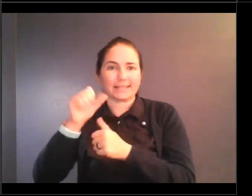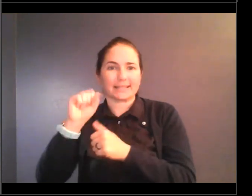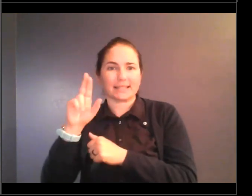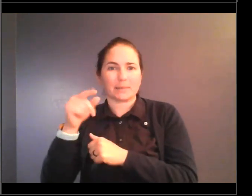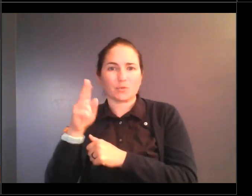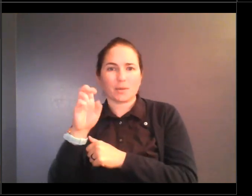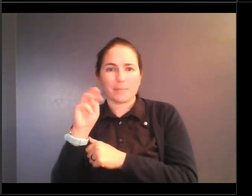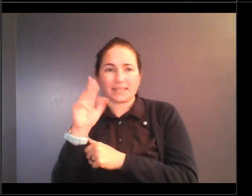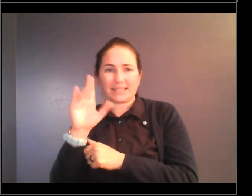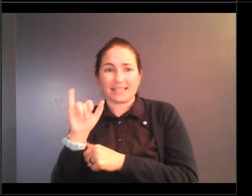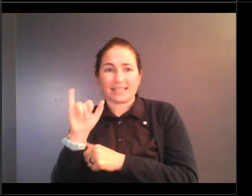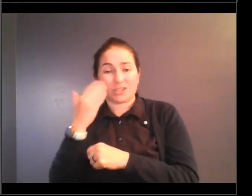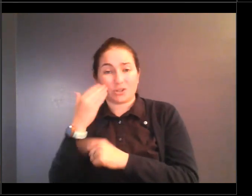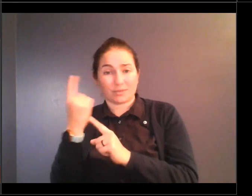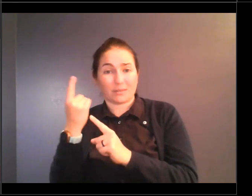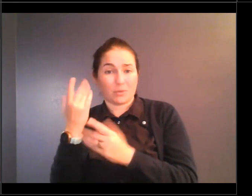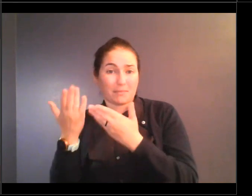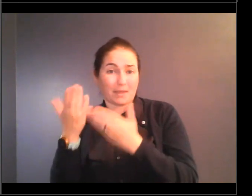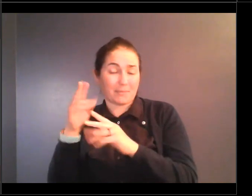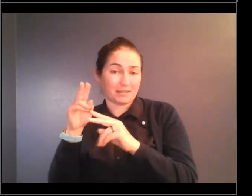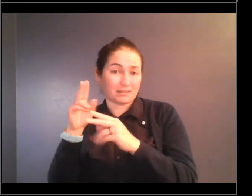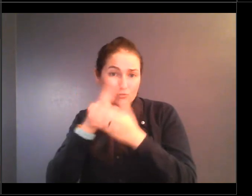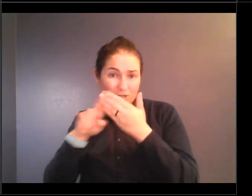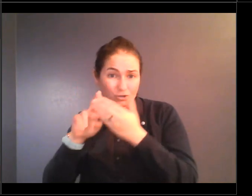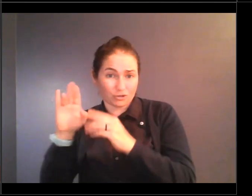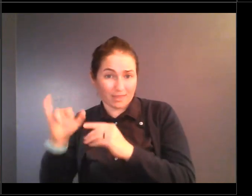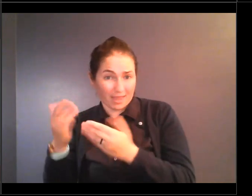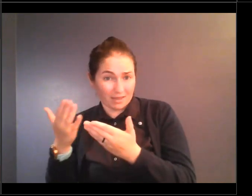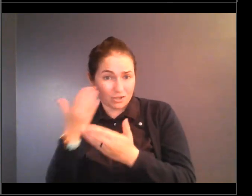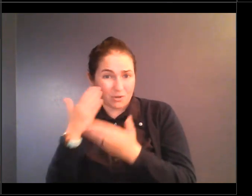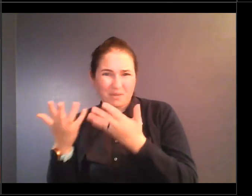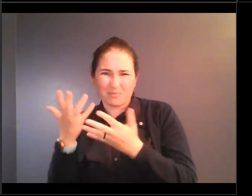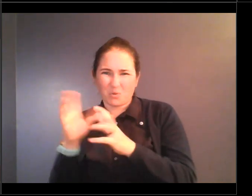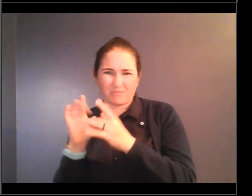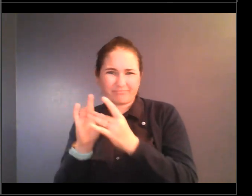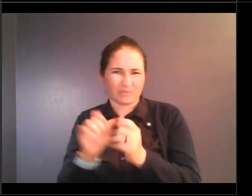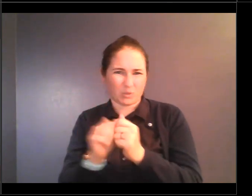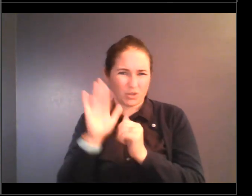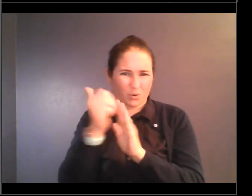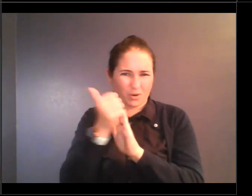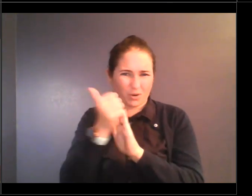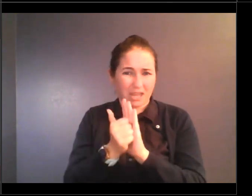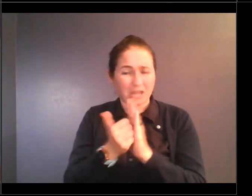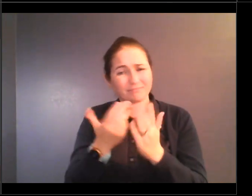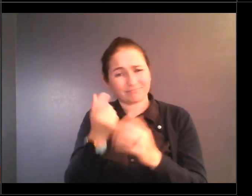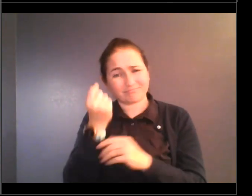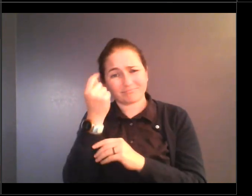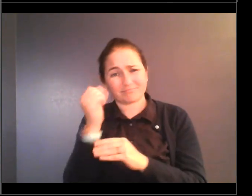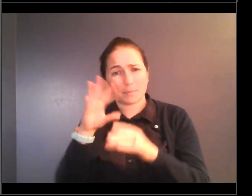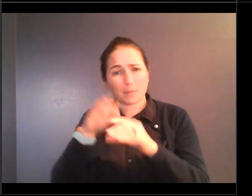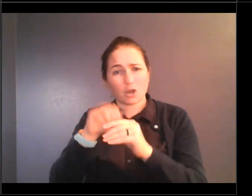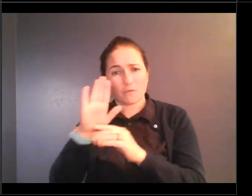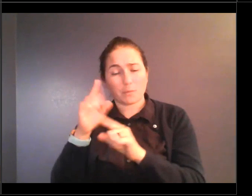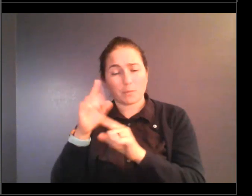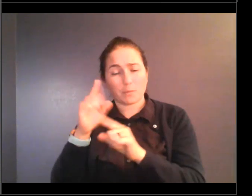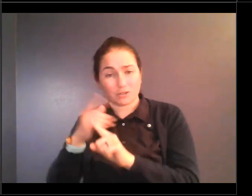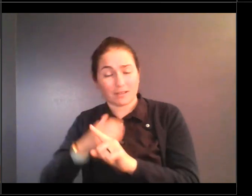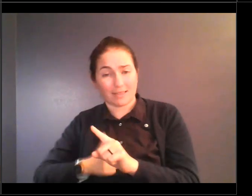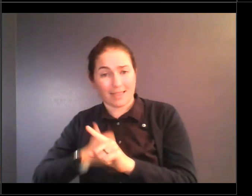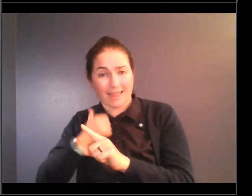me, but someone needs to. Maybe you don't want that associated with your regular account at all, even though it's part of your professional